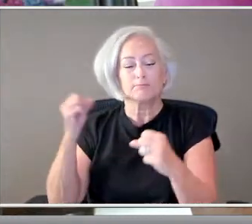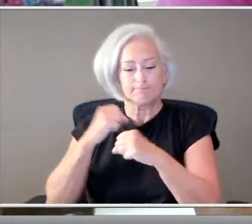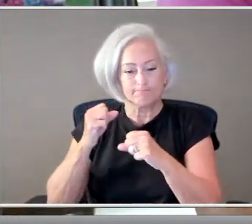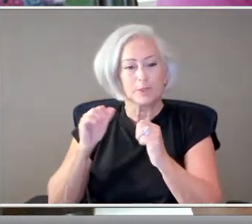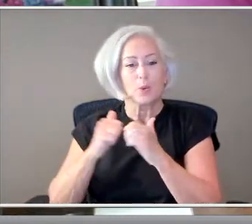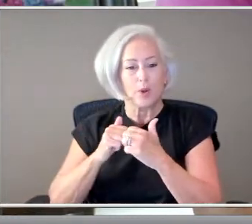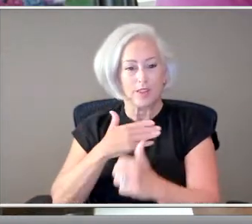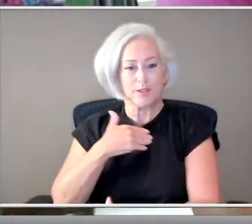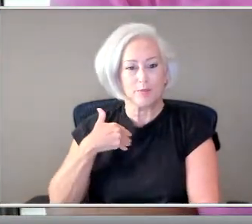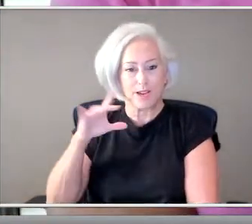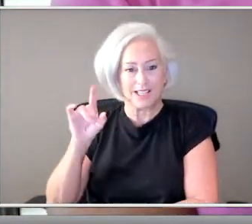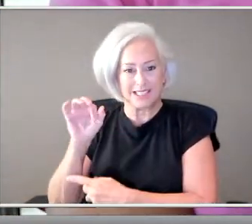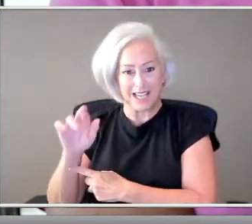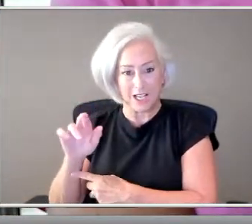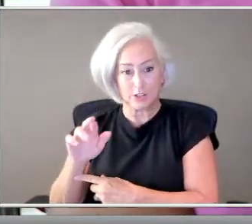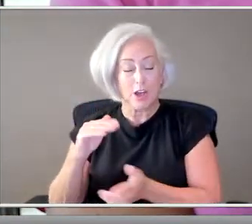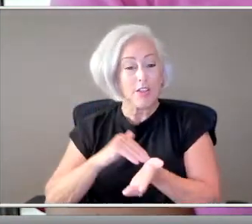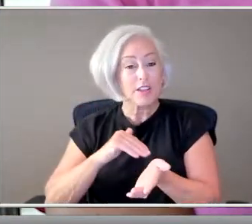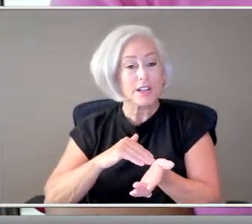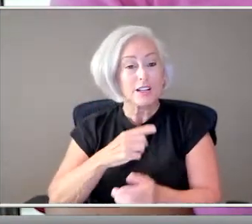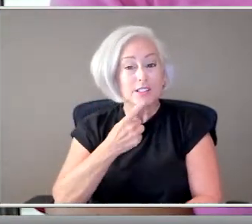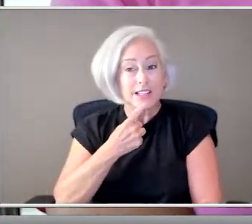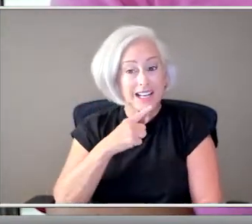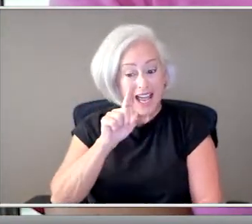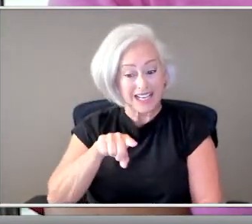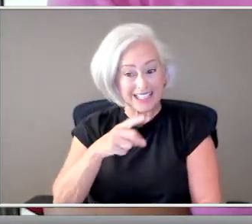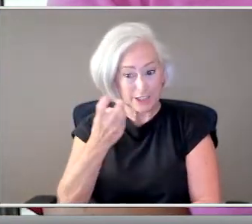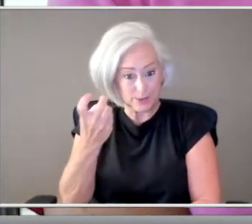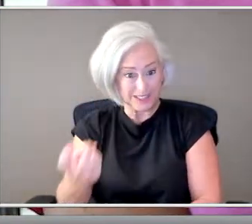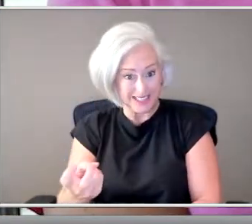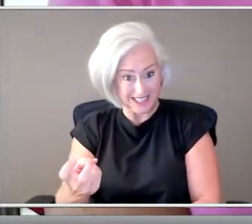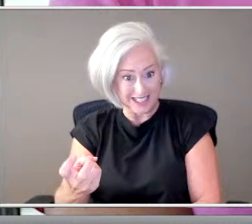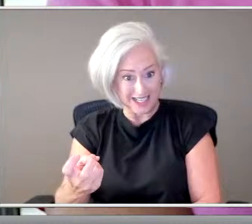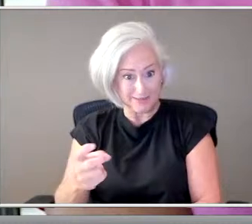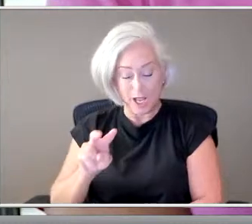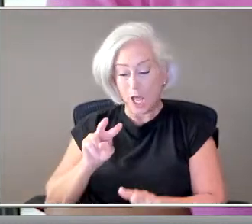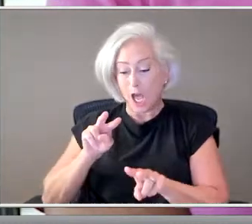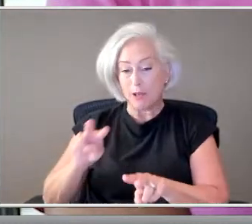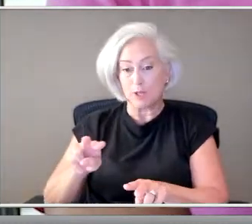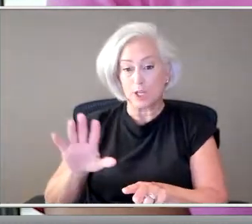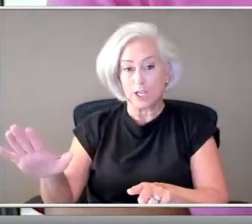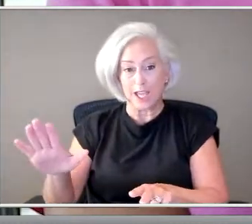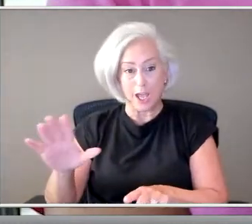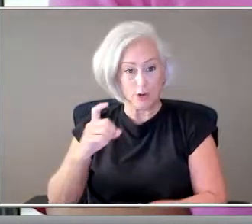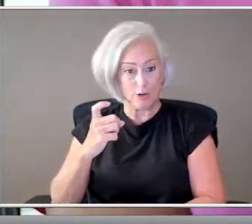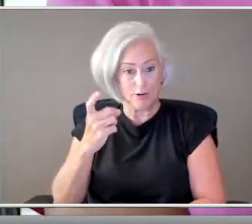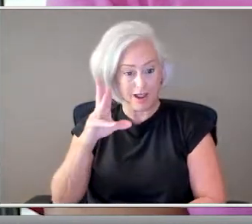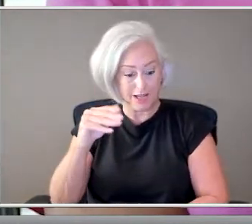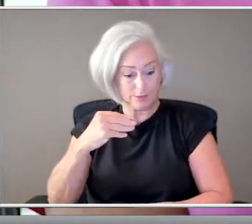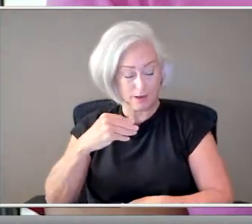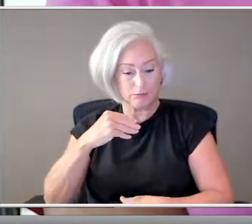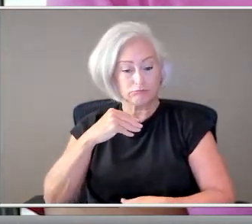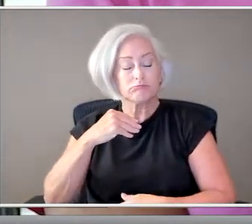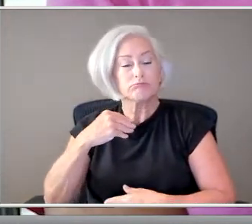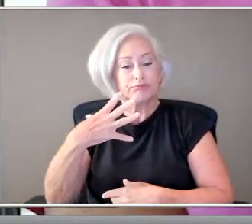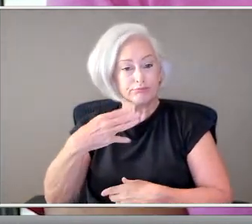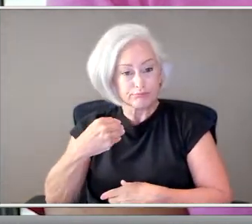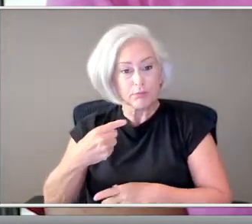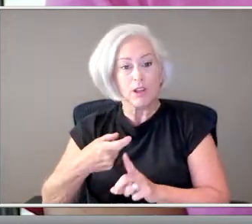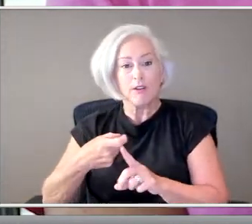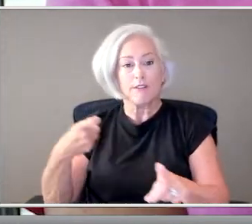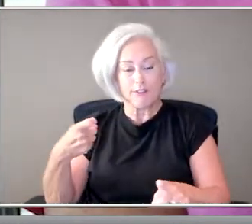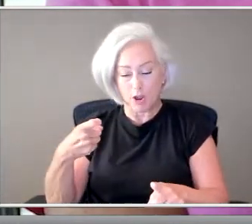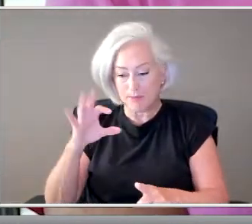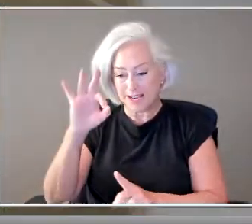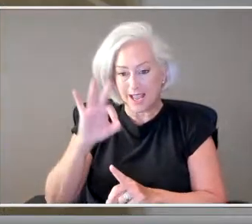You sit down a minute. And she said, I'm looking at your films from when you were here 9 months ago. And she said, it looks like I am looking at a completely